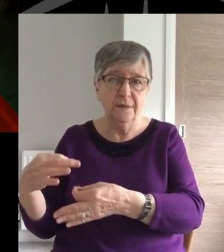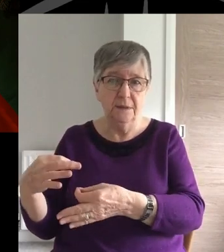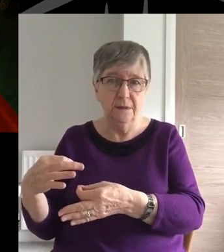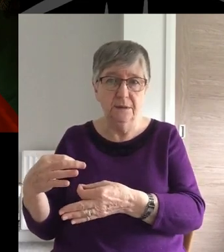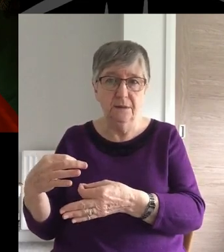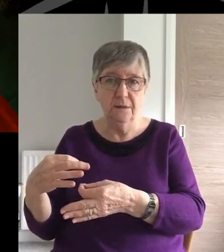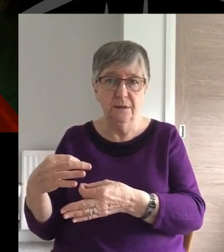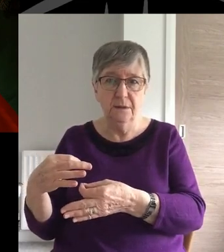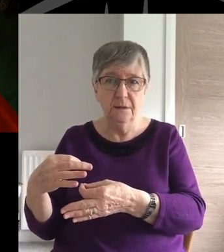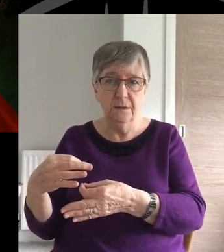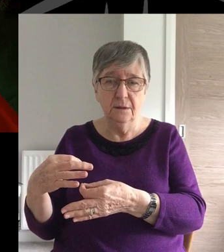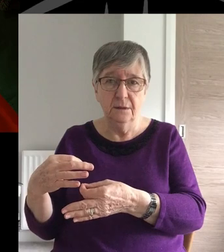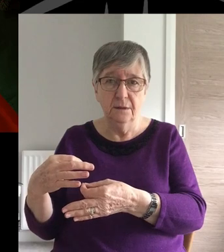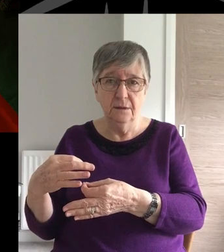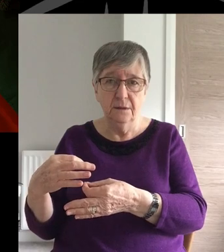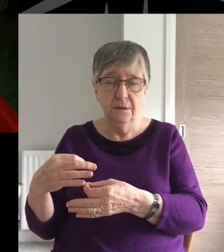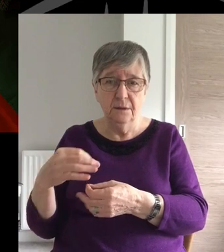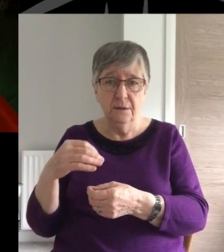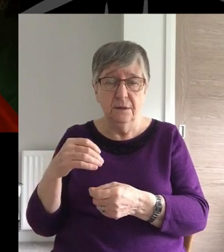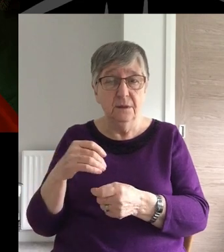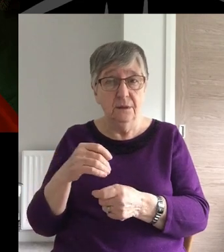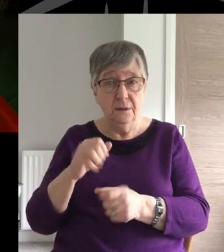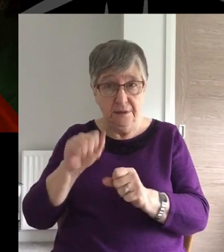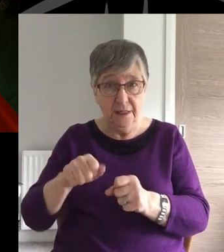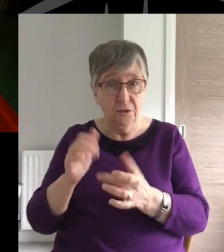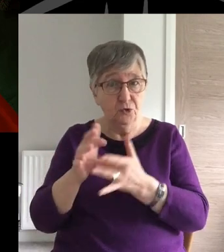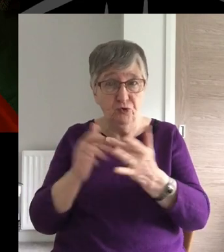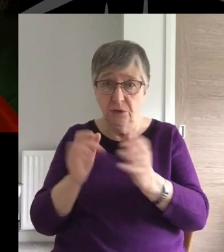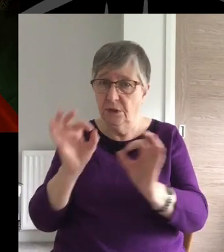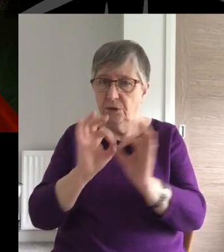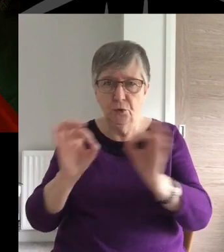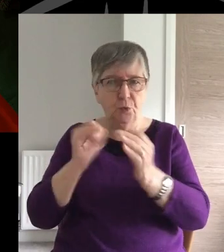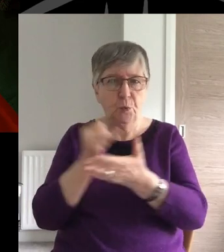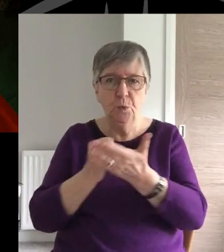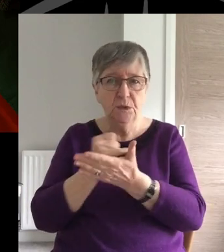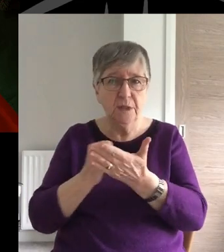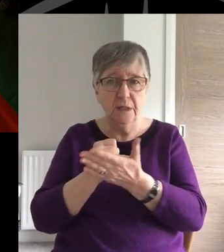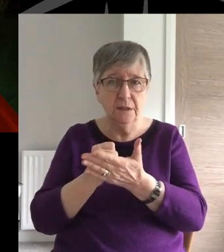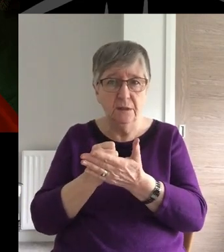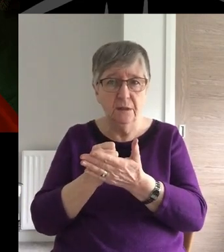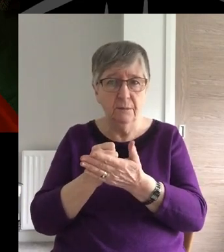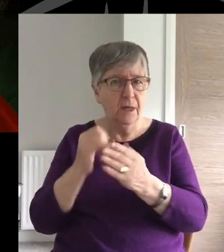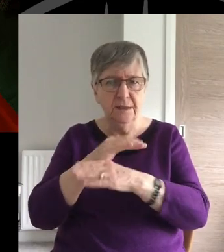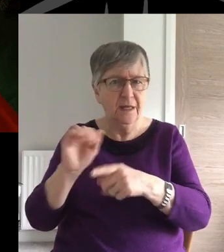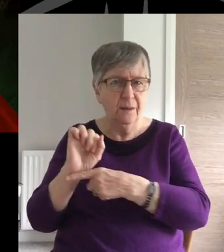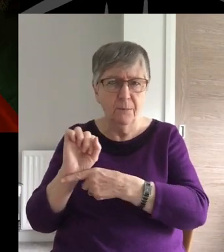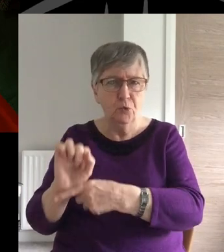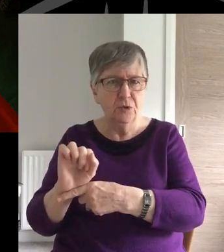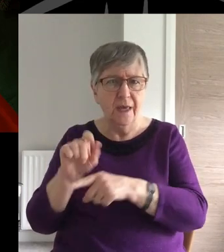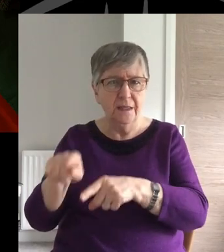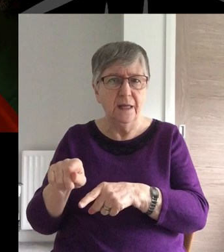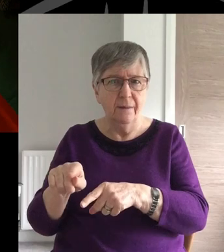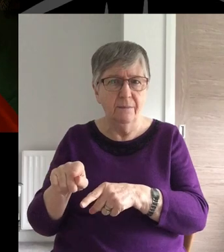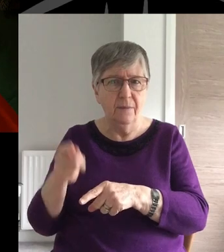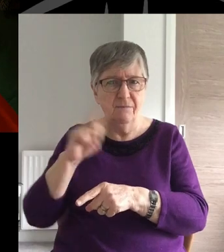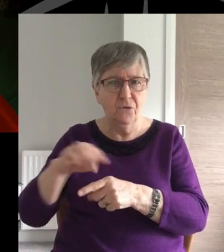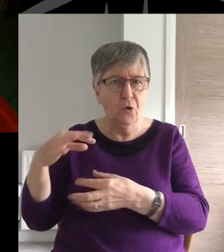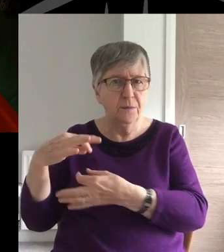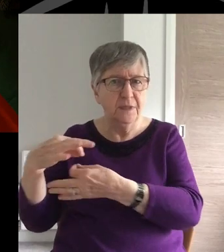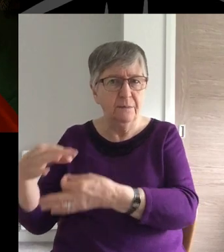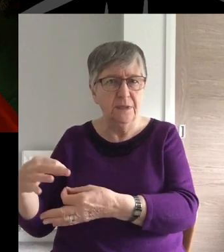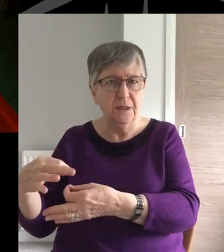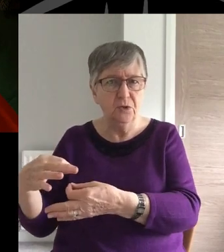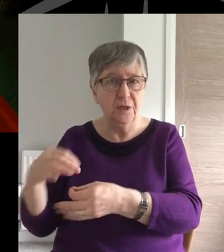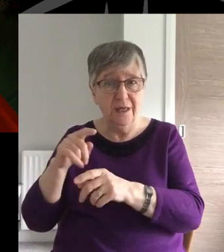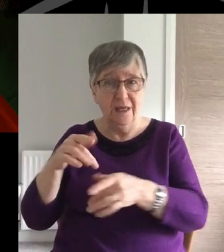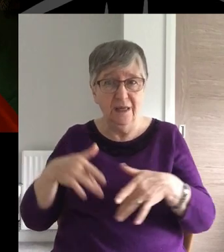tempted. His being without sin didn't protect him from temptation and pain. In fact, it made him feel